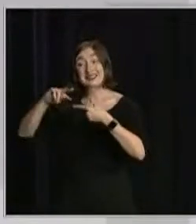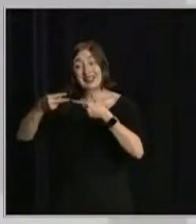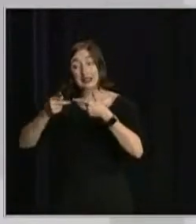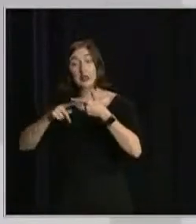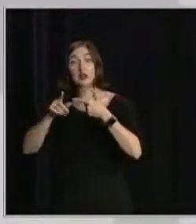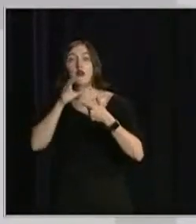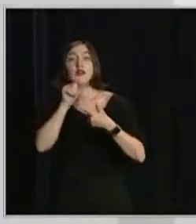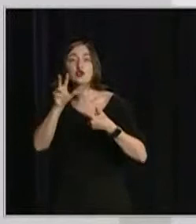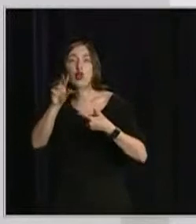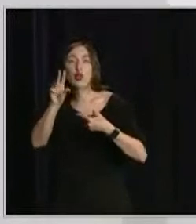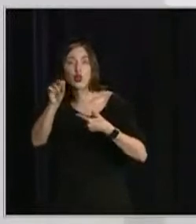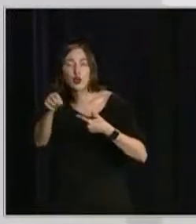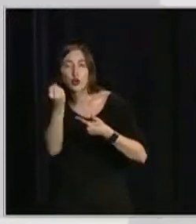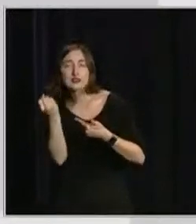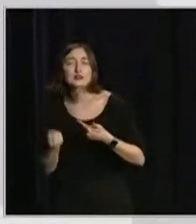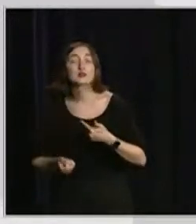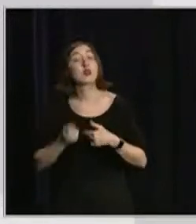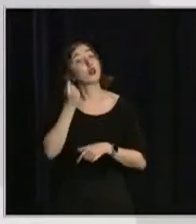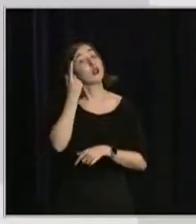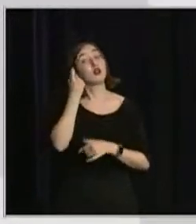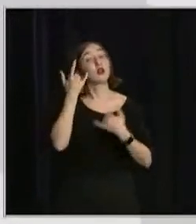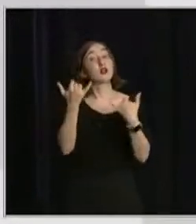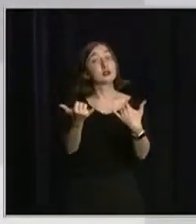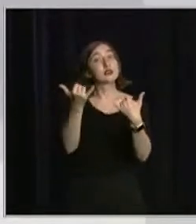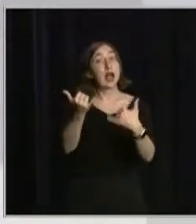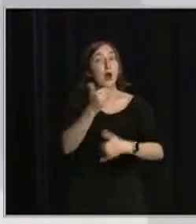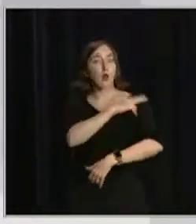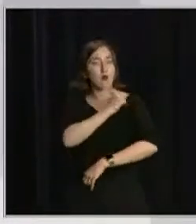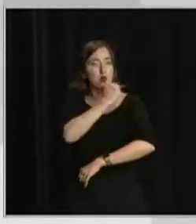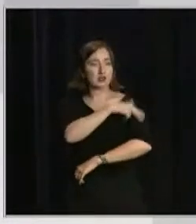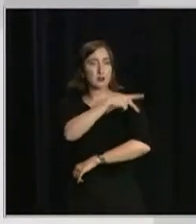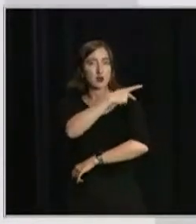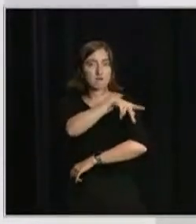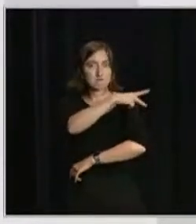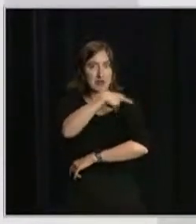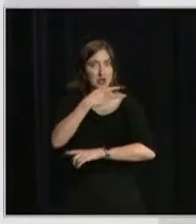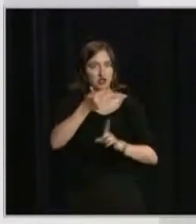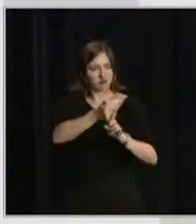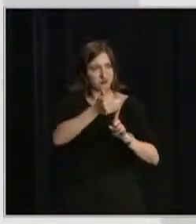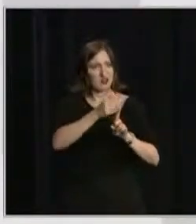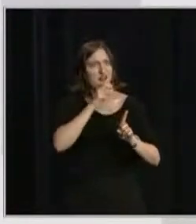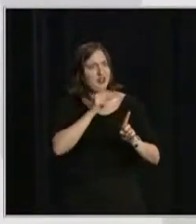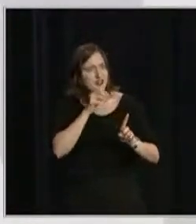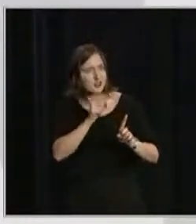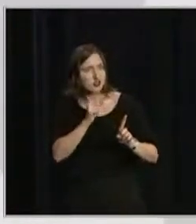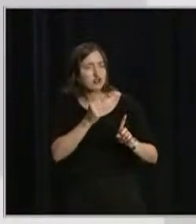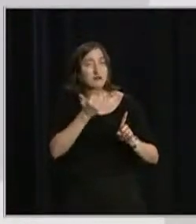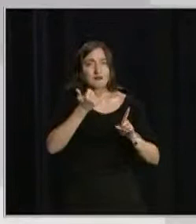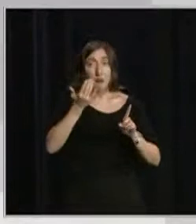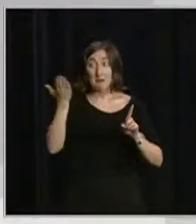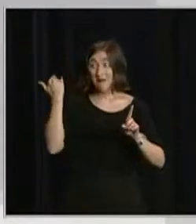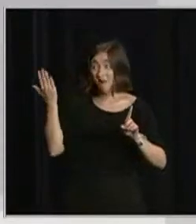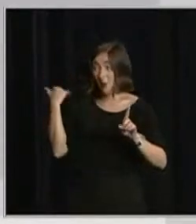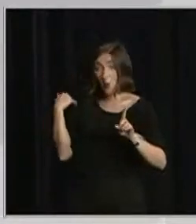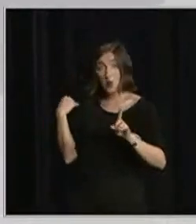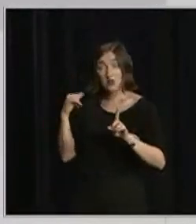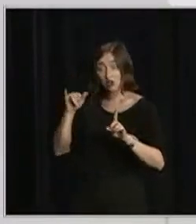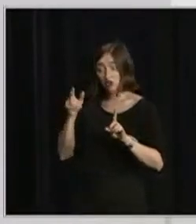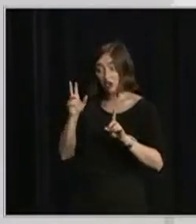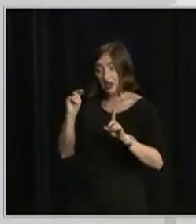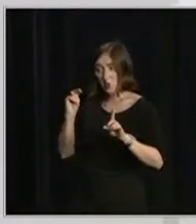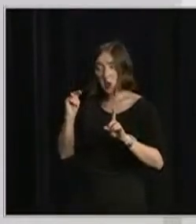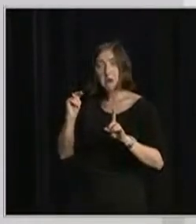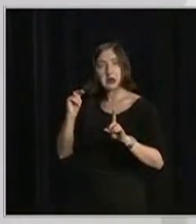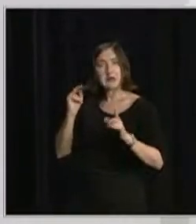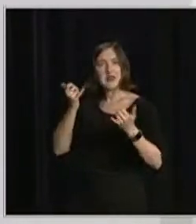average age of a hospital patient is 10 years younger than it was in our January fall surge. Remember,